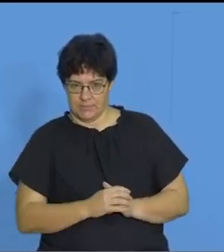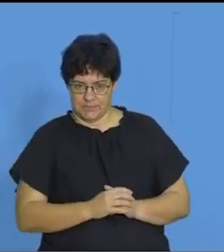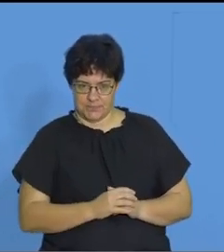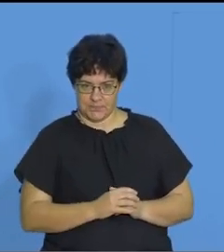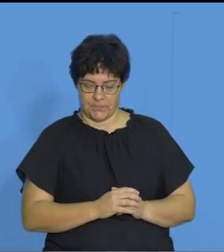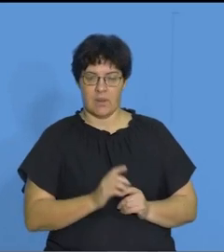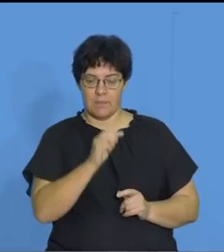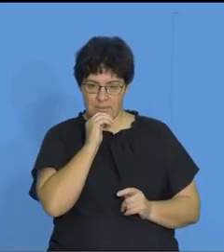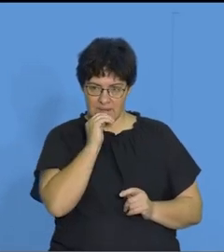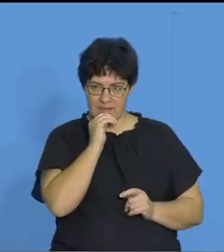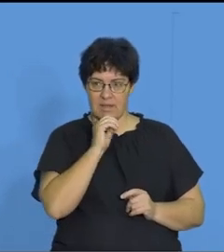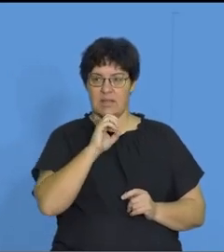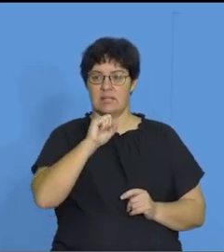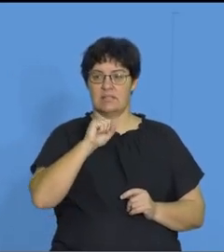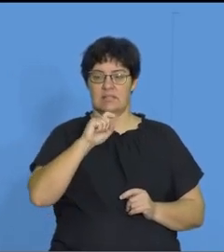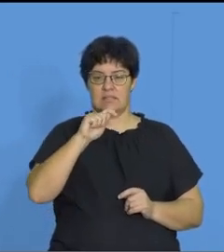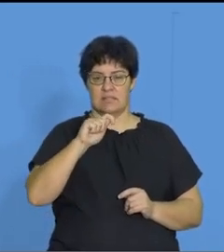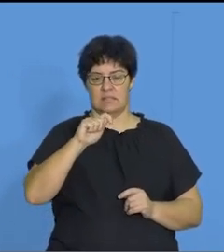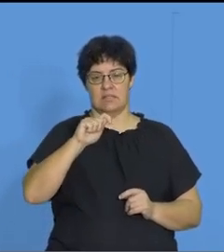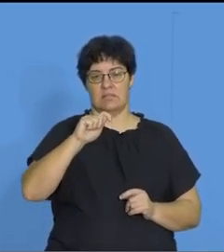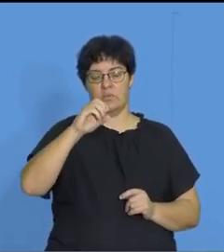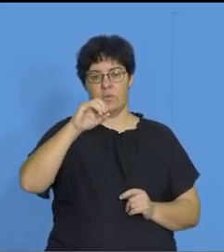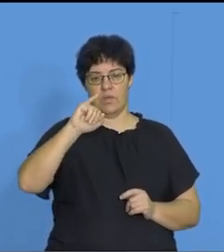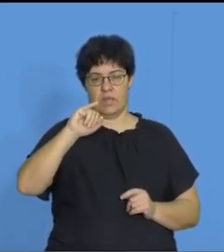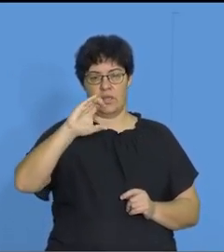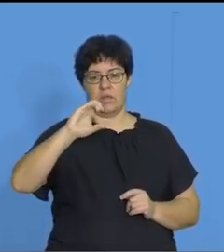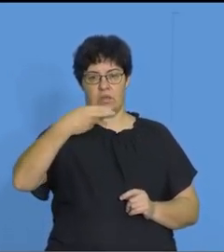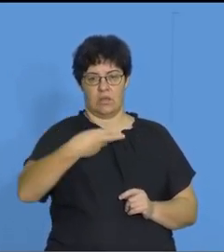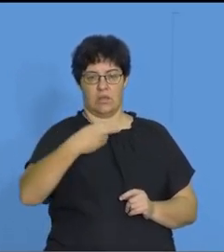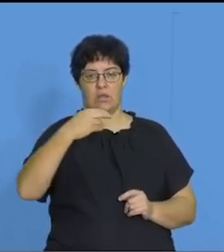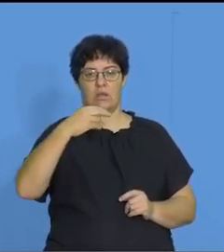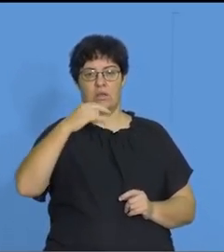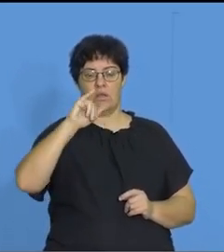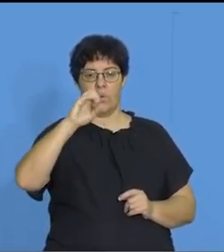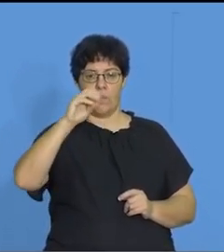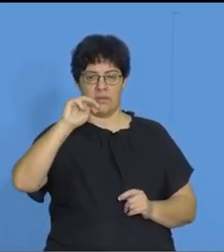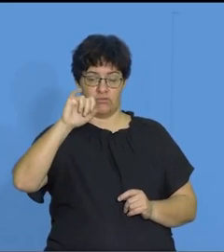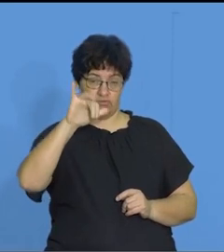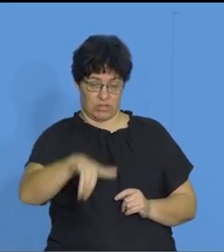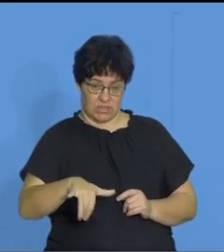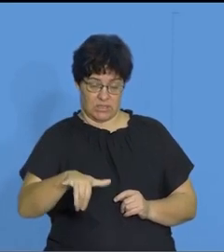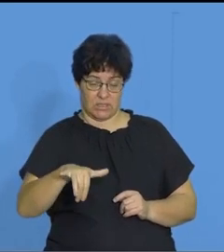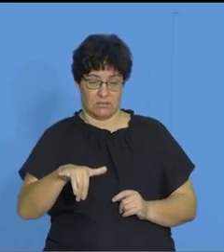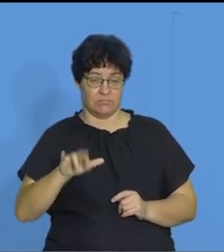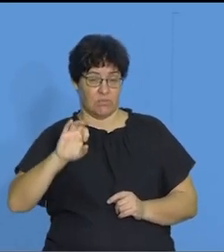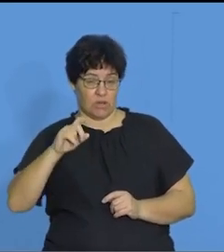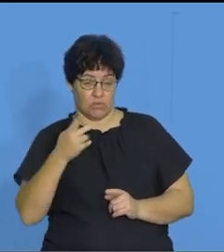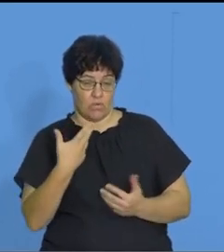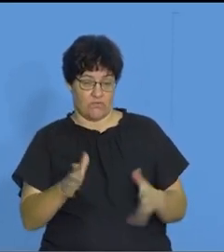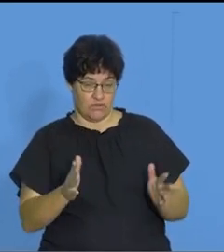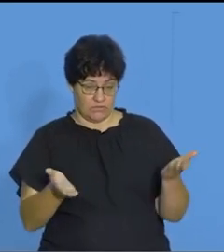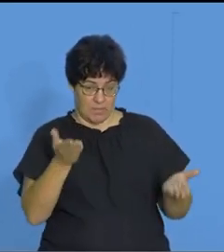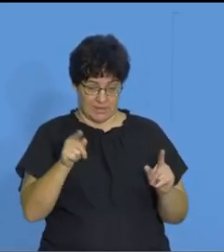1:2:1. Okay, this is the stoichiometric ratio in which these substances react with each other, right? So first things